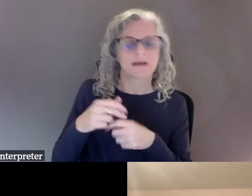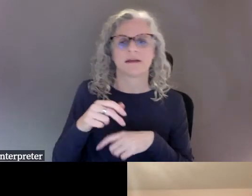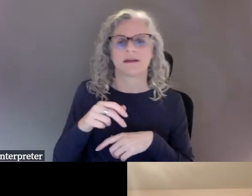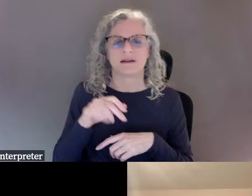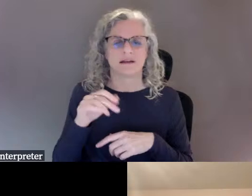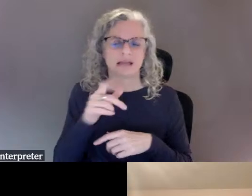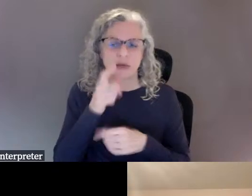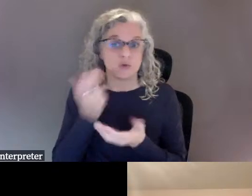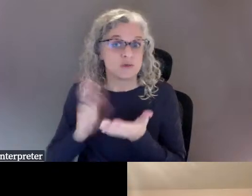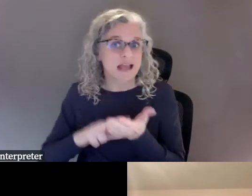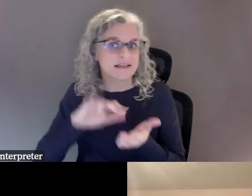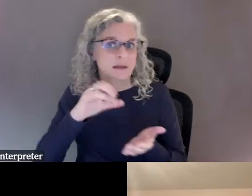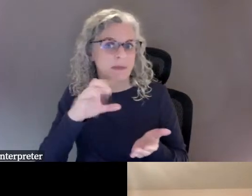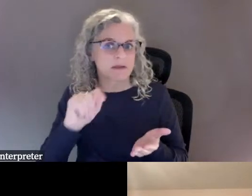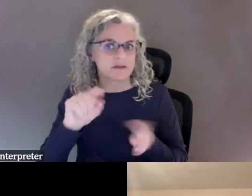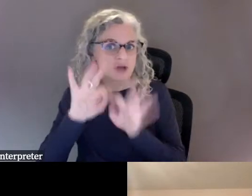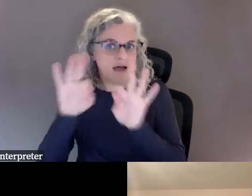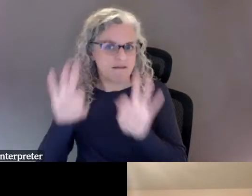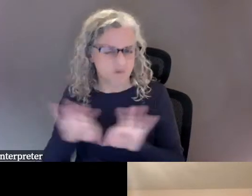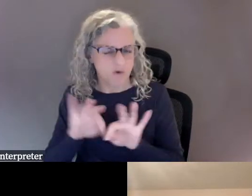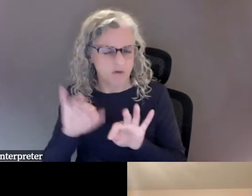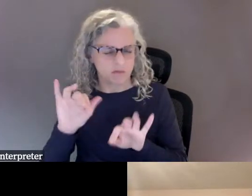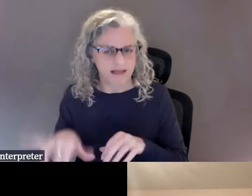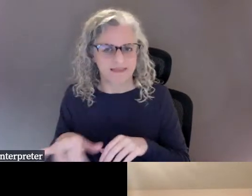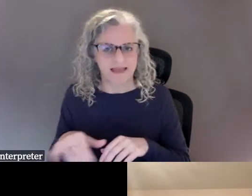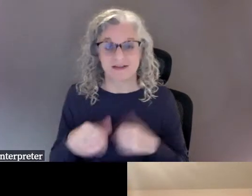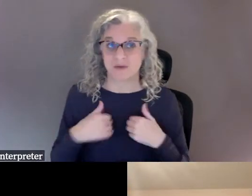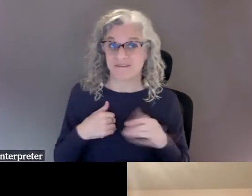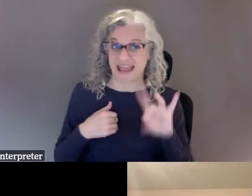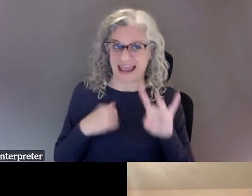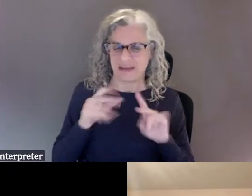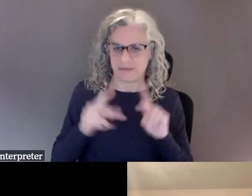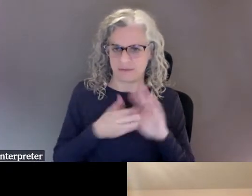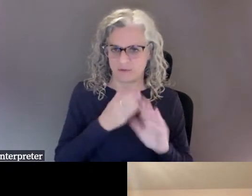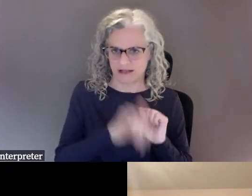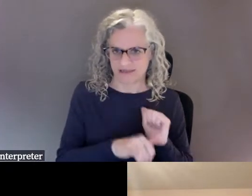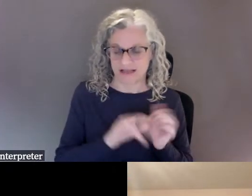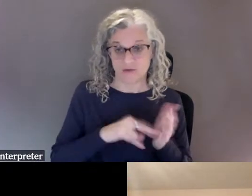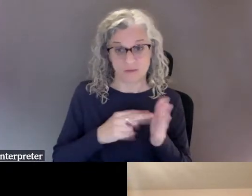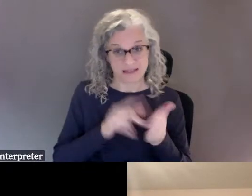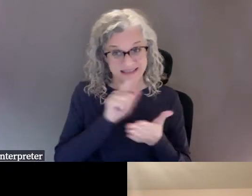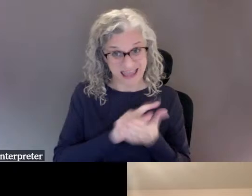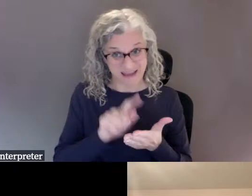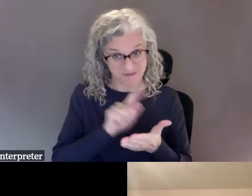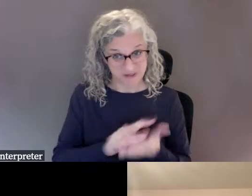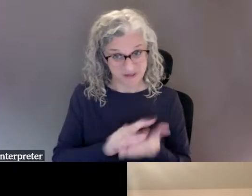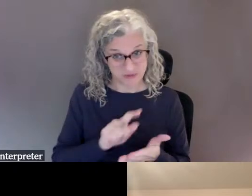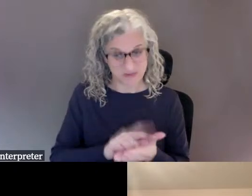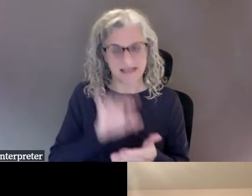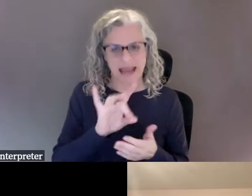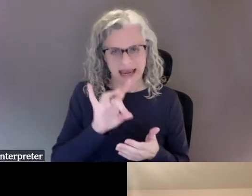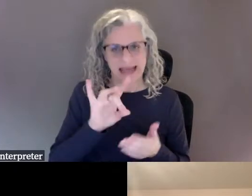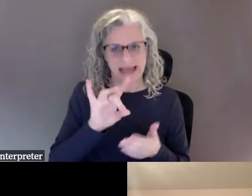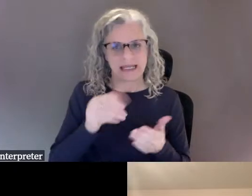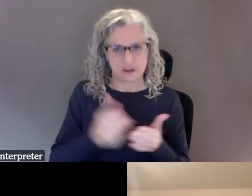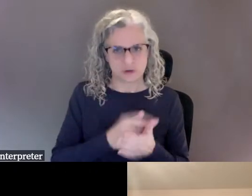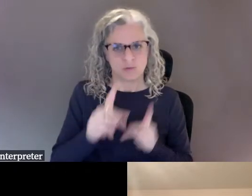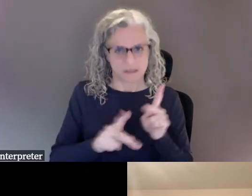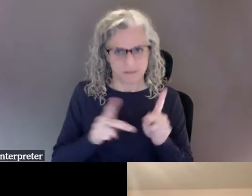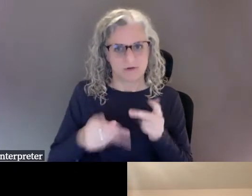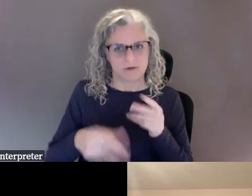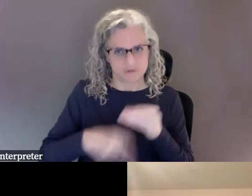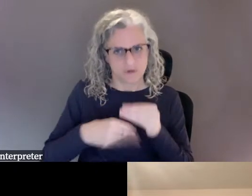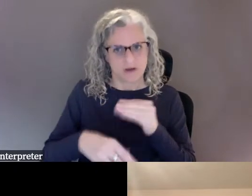have. And so we have about like 8 people doing that, but that means about every week, 8 more people are getting added to our campaign, and then we grow and we grow and we